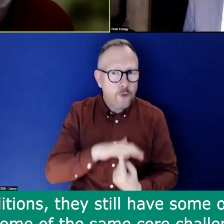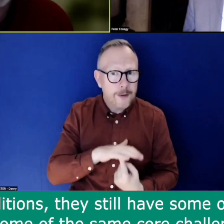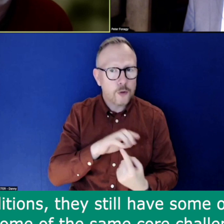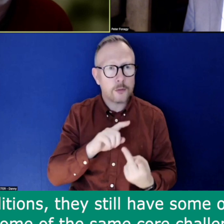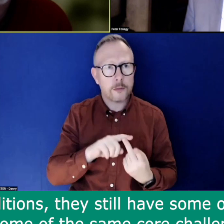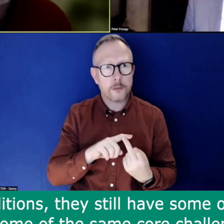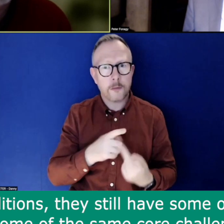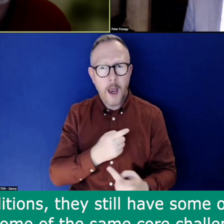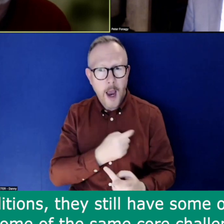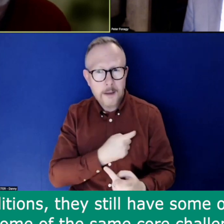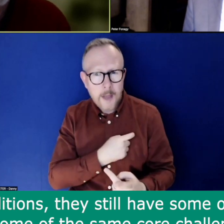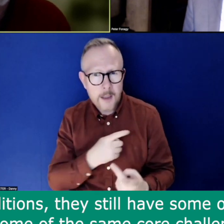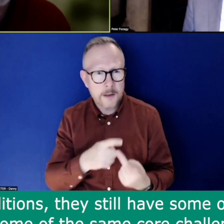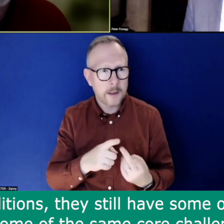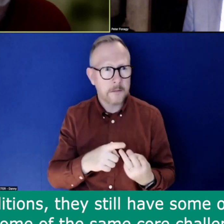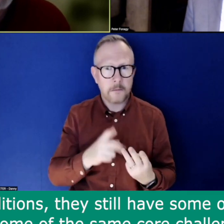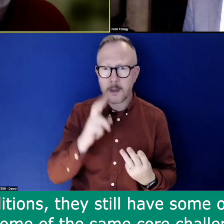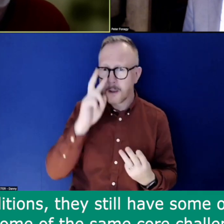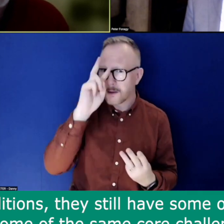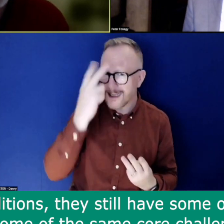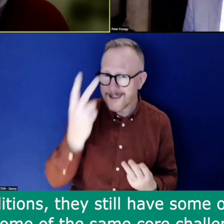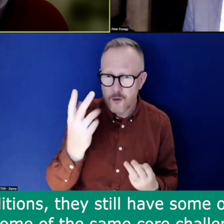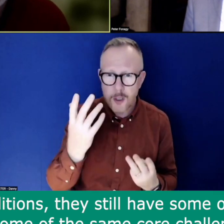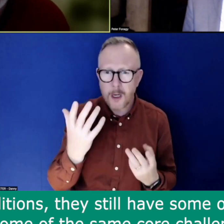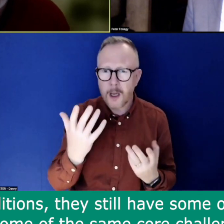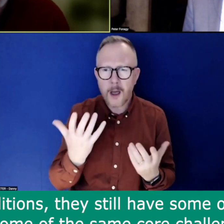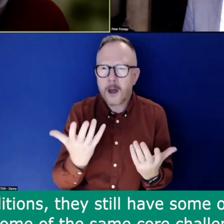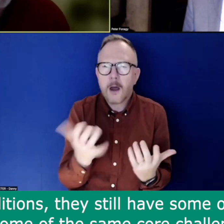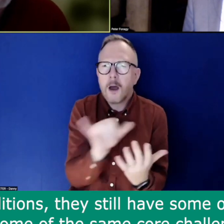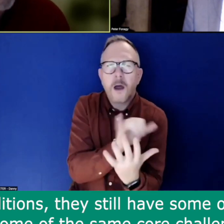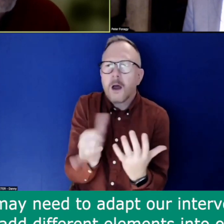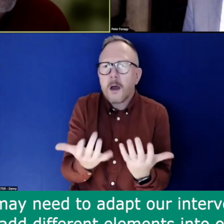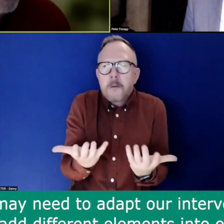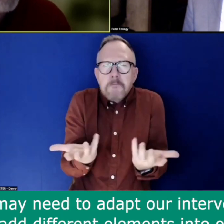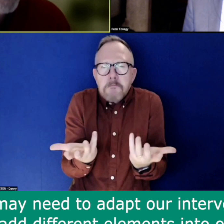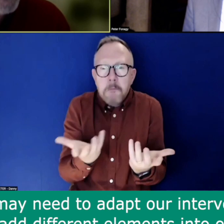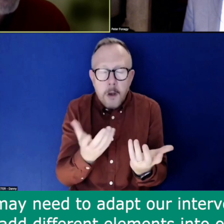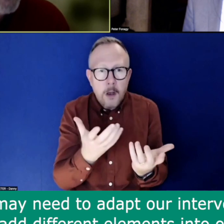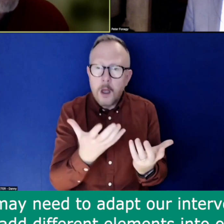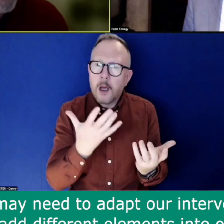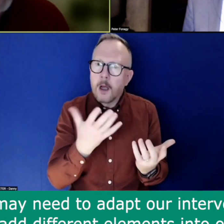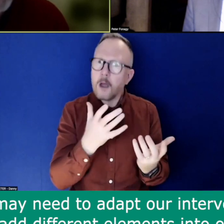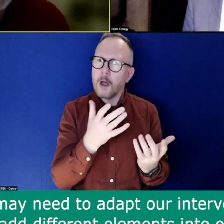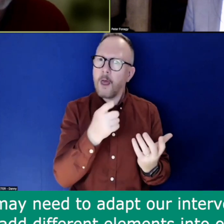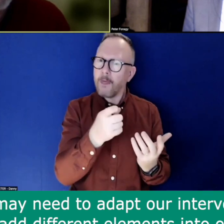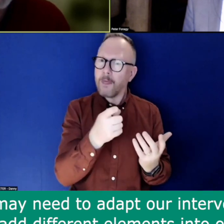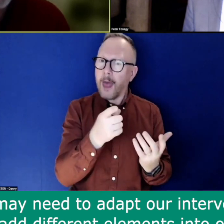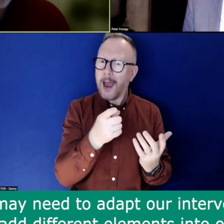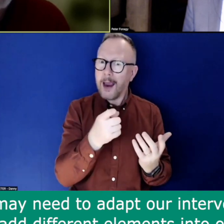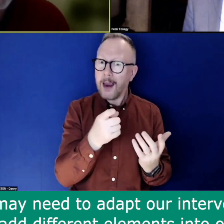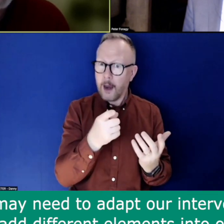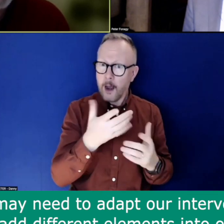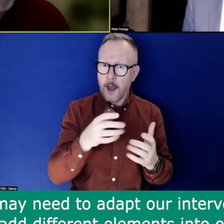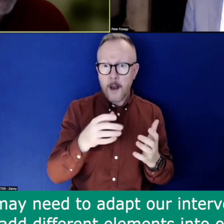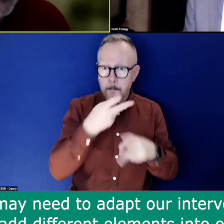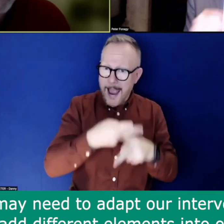have some of the same core needs as parents and some of the same core challenges as parents. So we may need to adapt our interventions.